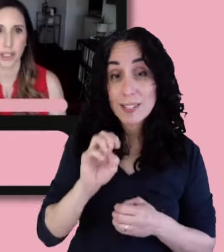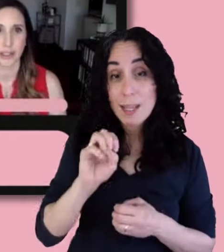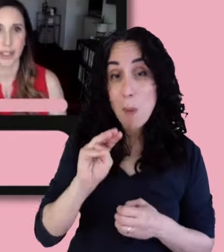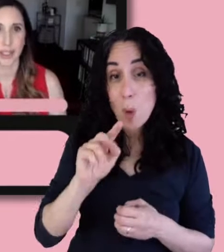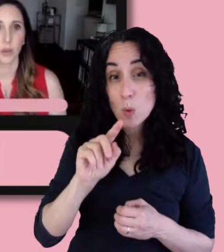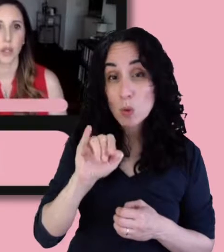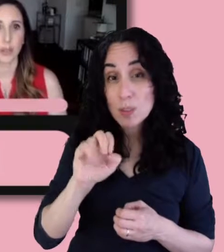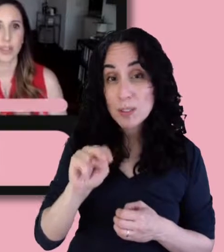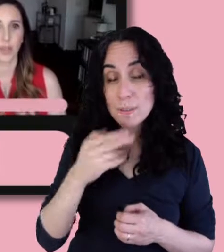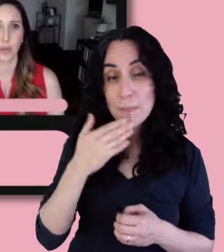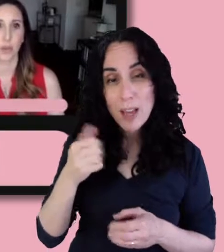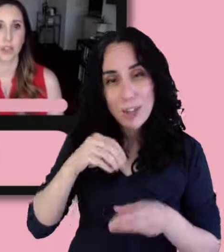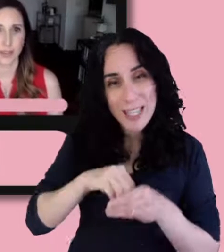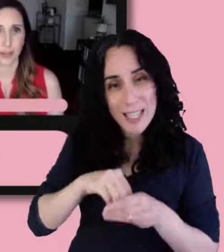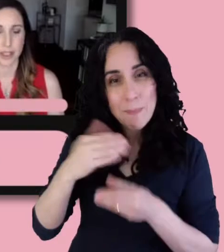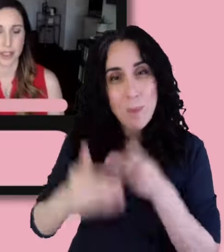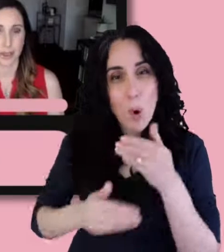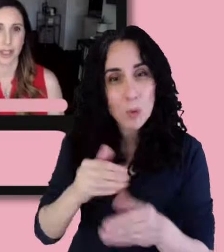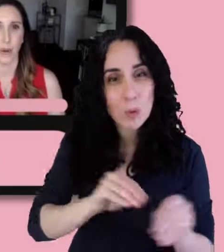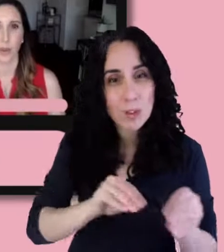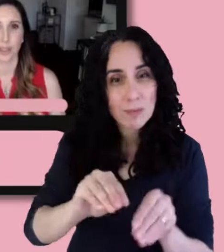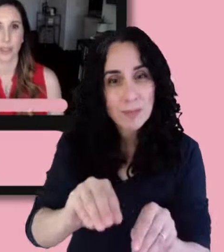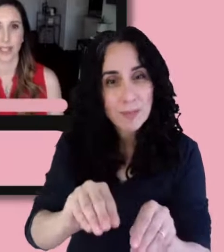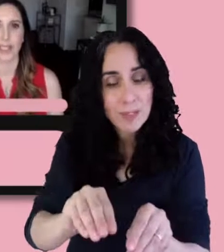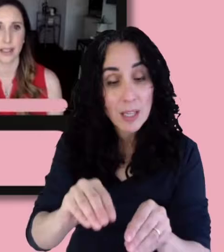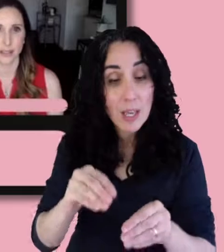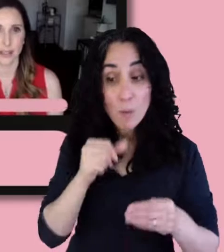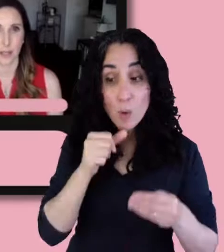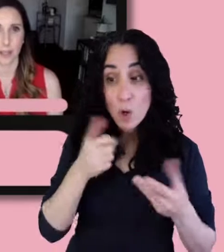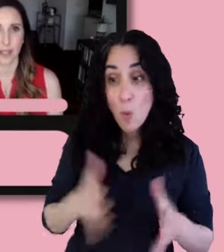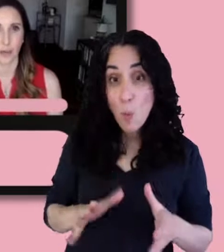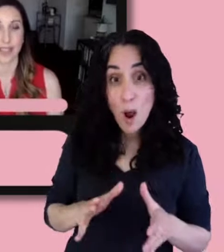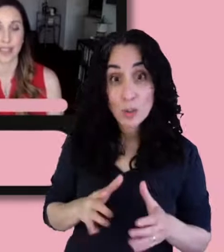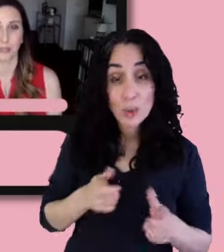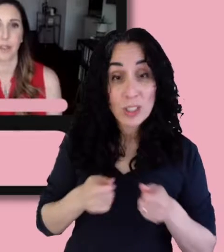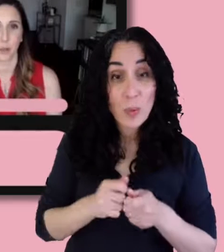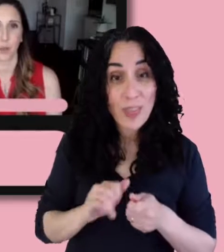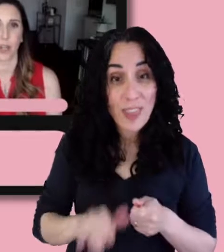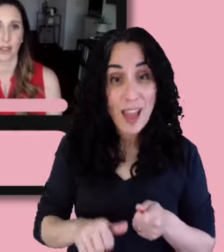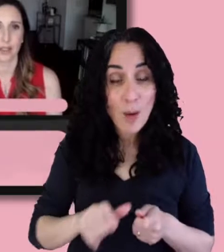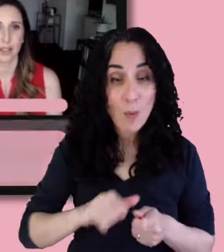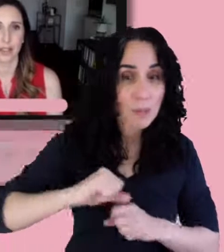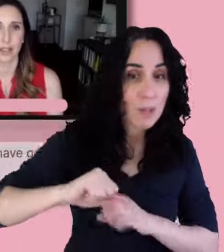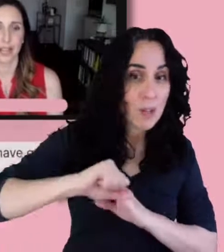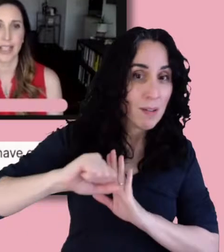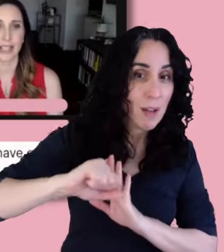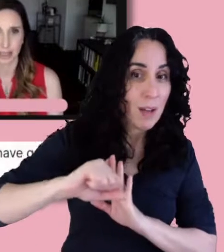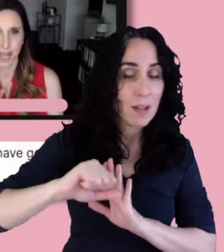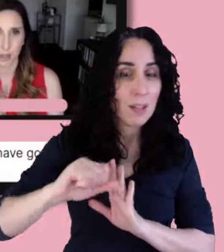motion. When we don't want to feel something or we fight against something, we suffer more.